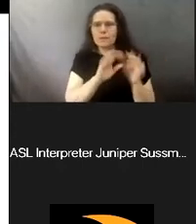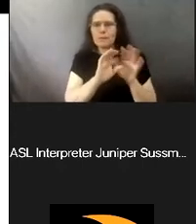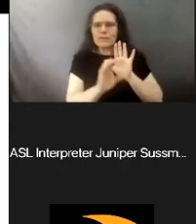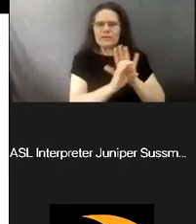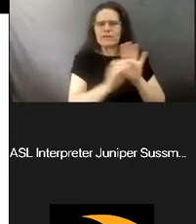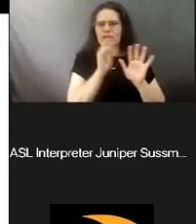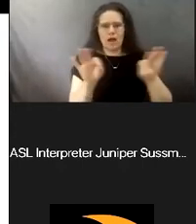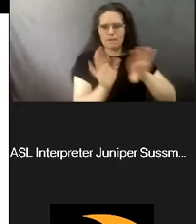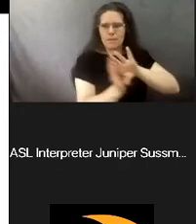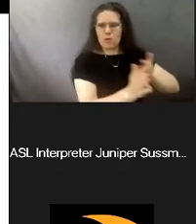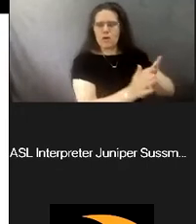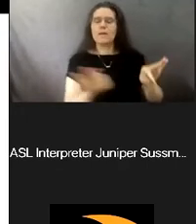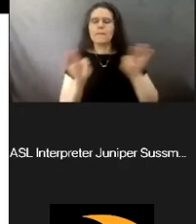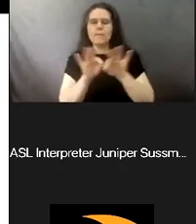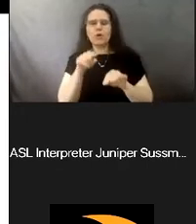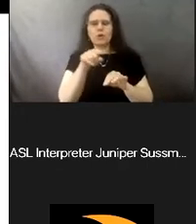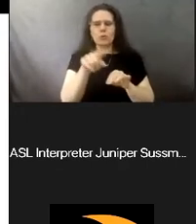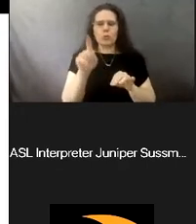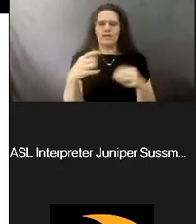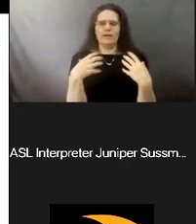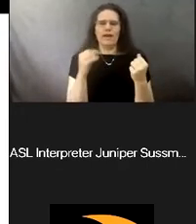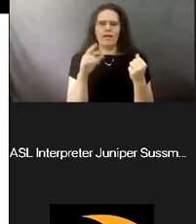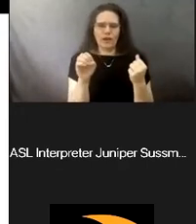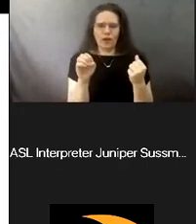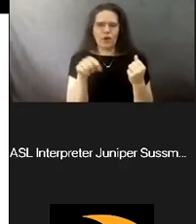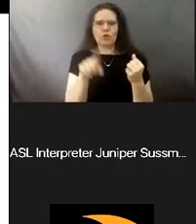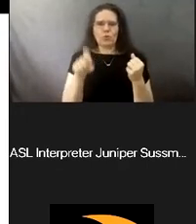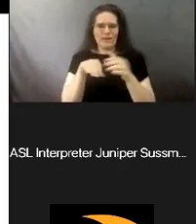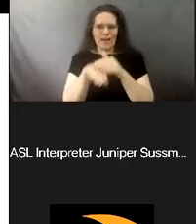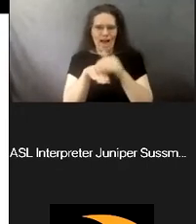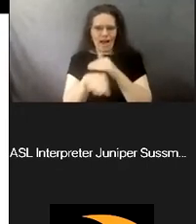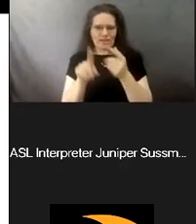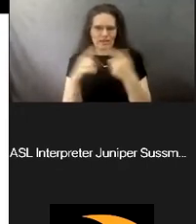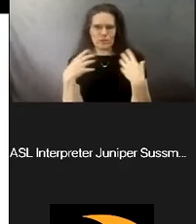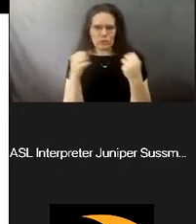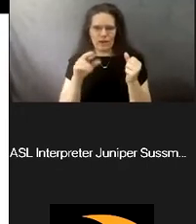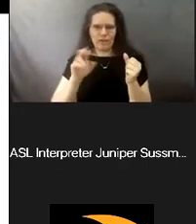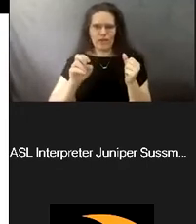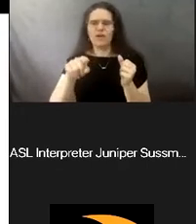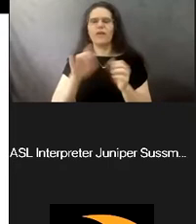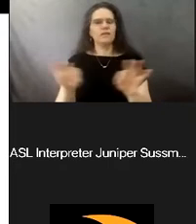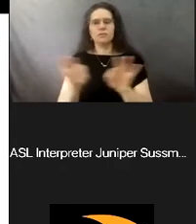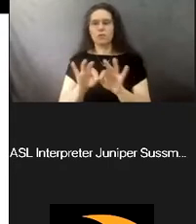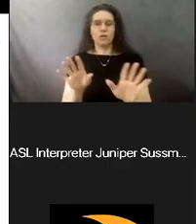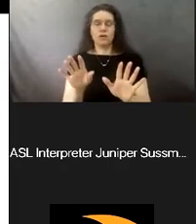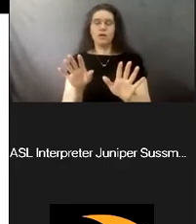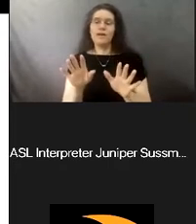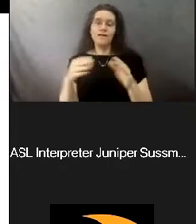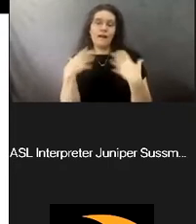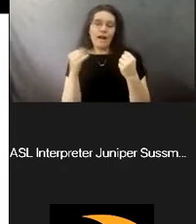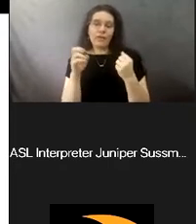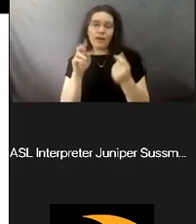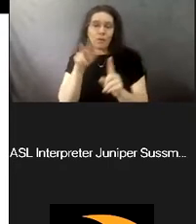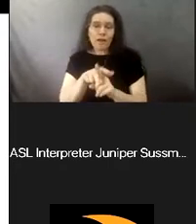that you need. And healthcare carries over into so many different places. And in this case, as we're talking about school, it's just those different